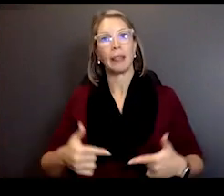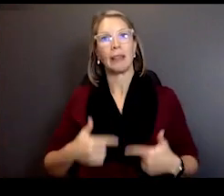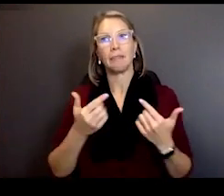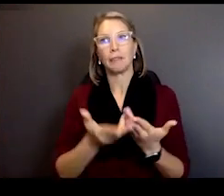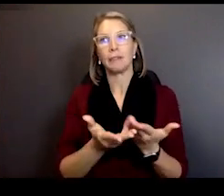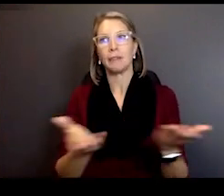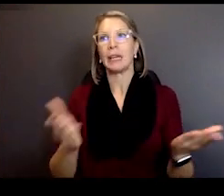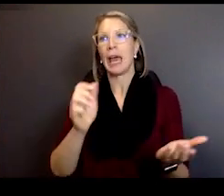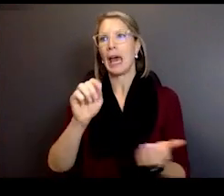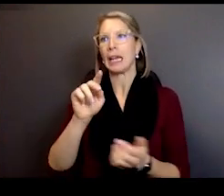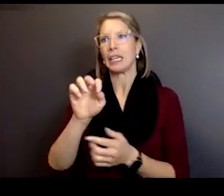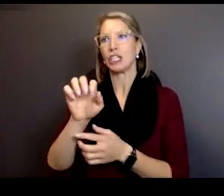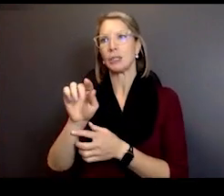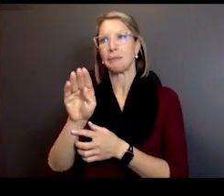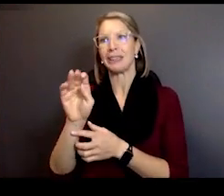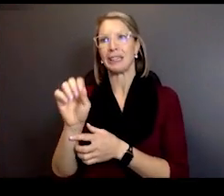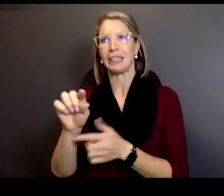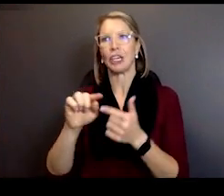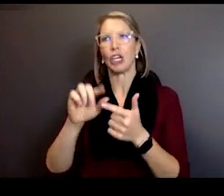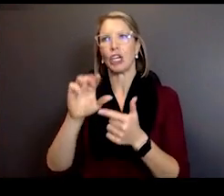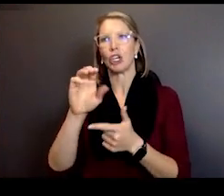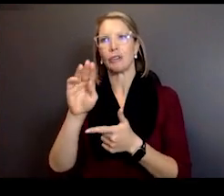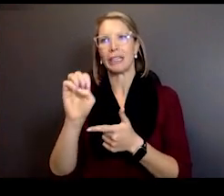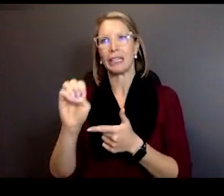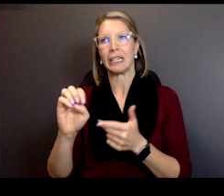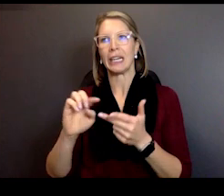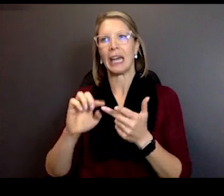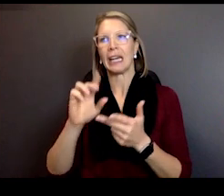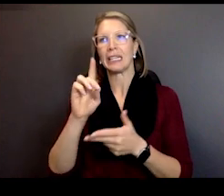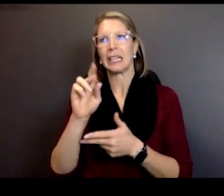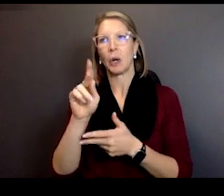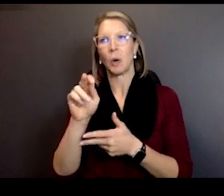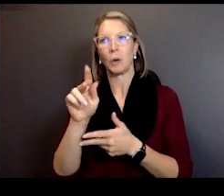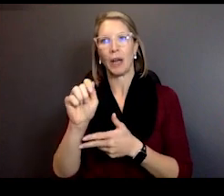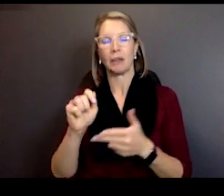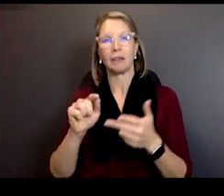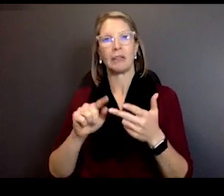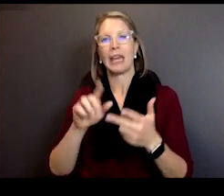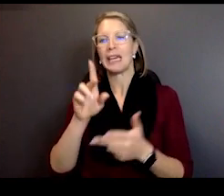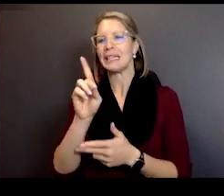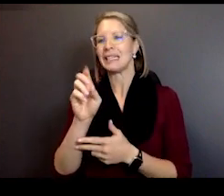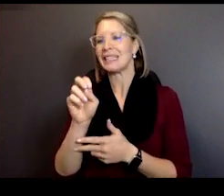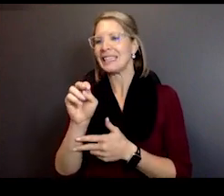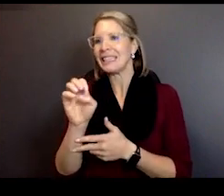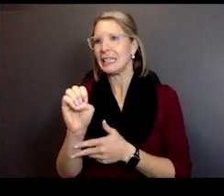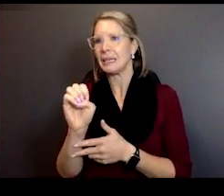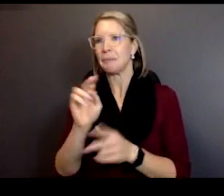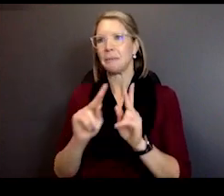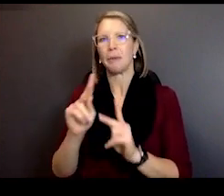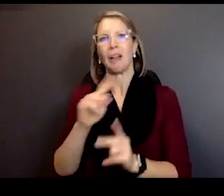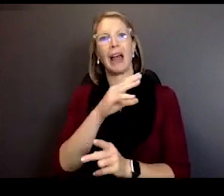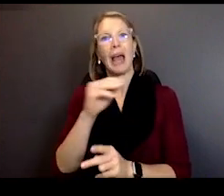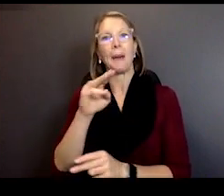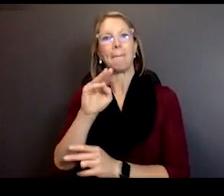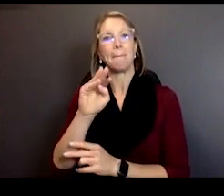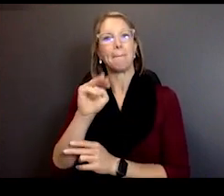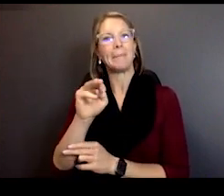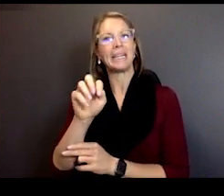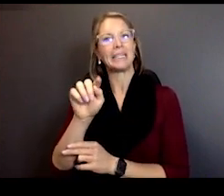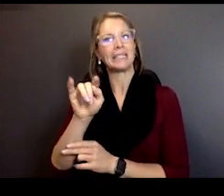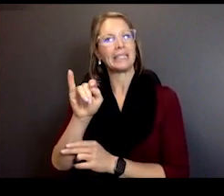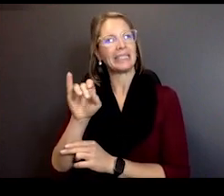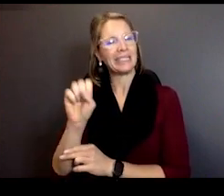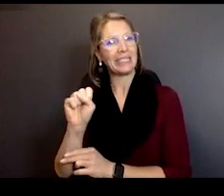Cree, Oji-Cree, Dakota, and Dene people, and the homeland of the Métis Nation.